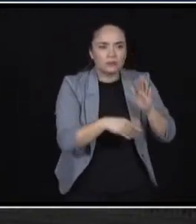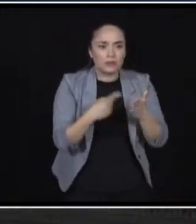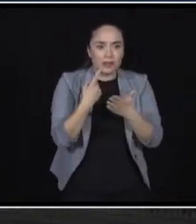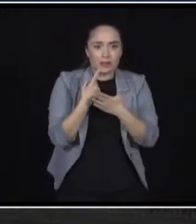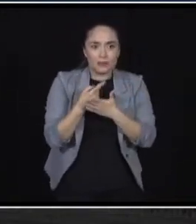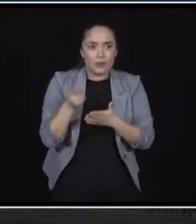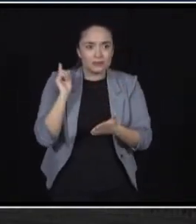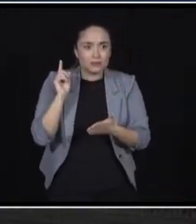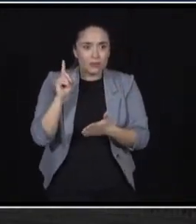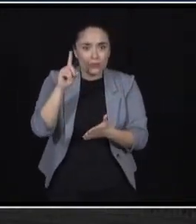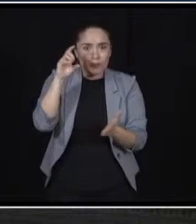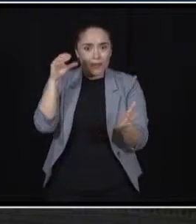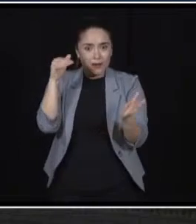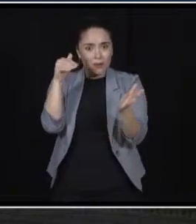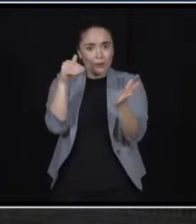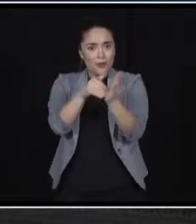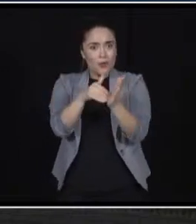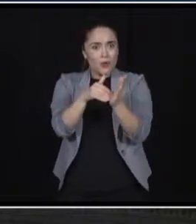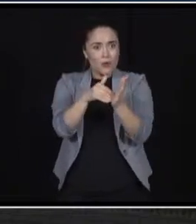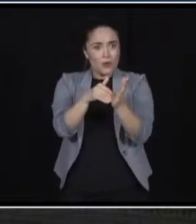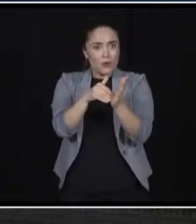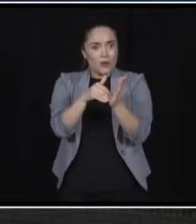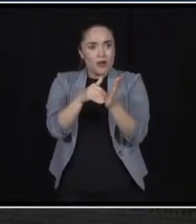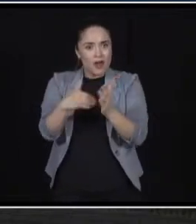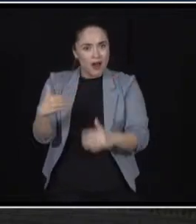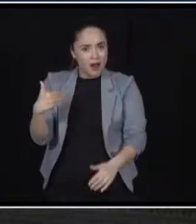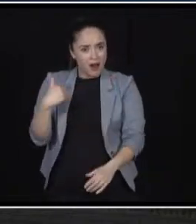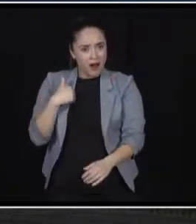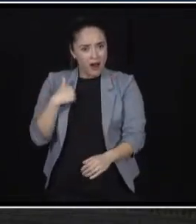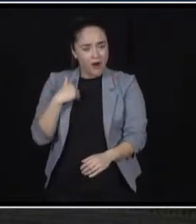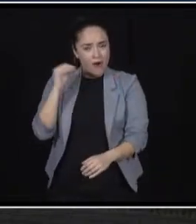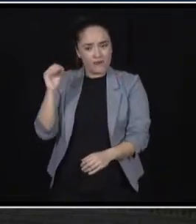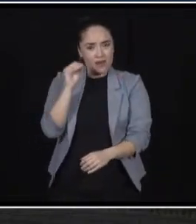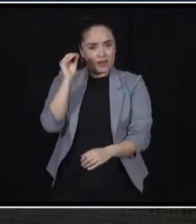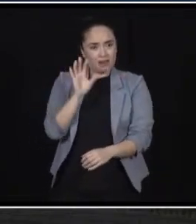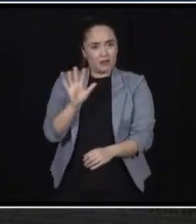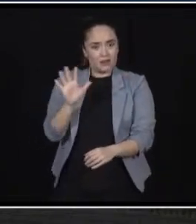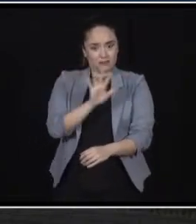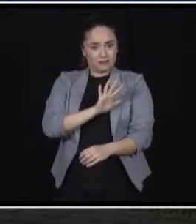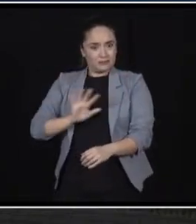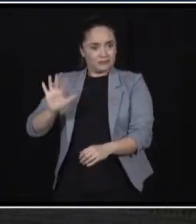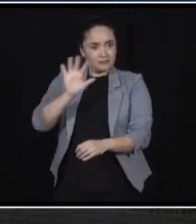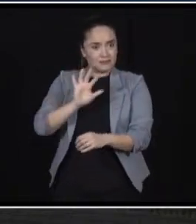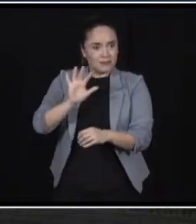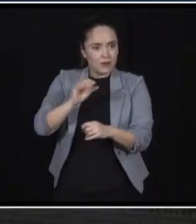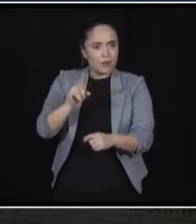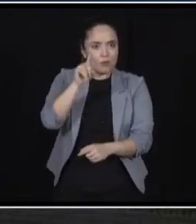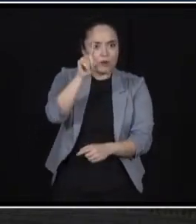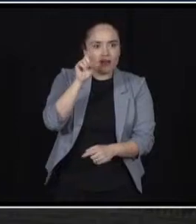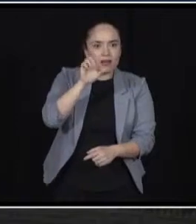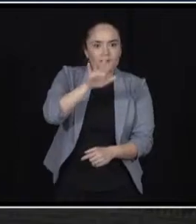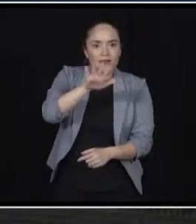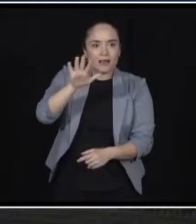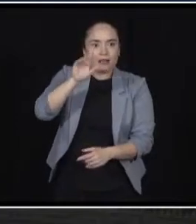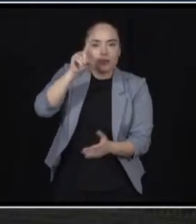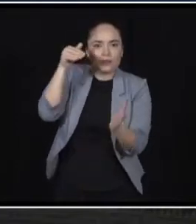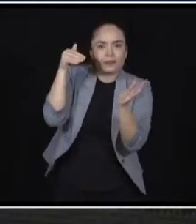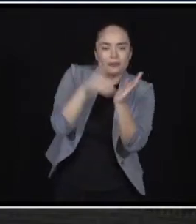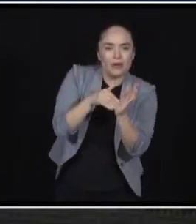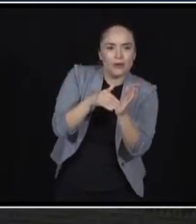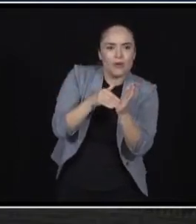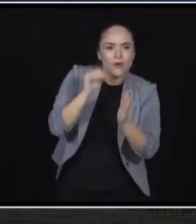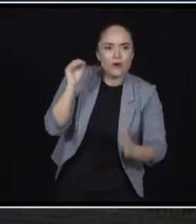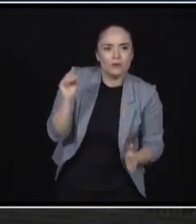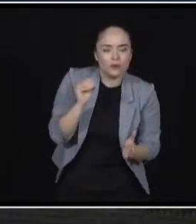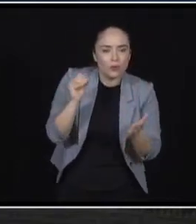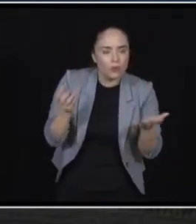have 151 cases per 100,000. That's province-wide. And every health unit, with the exception of 1 or 2, increased cases